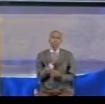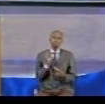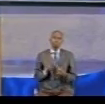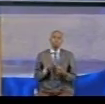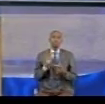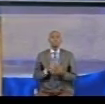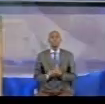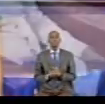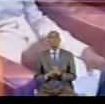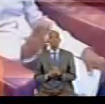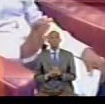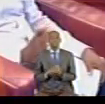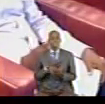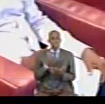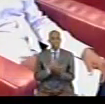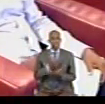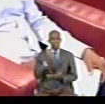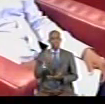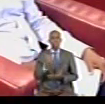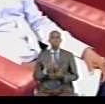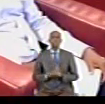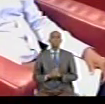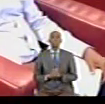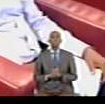whole. Any amen over there?